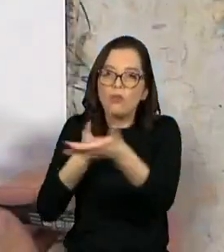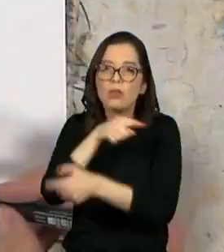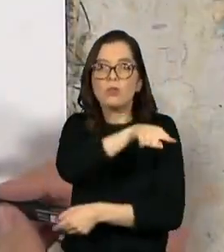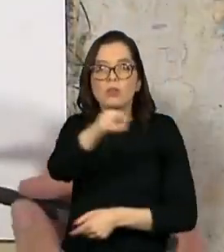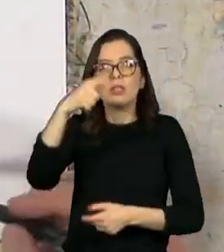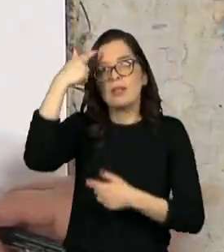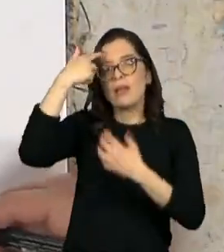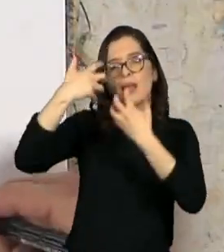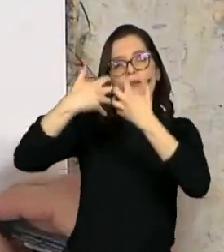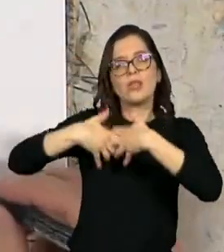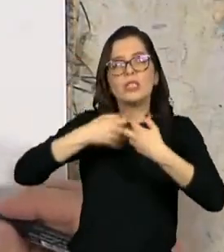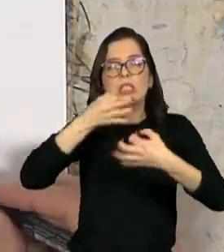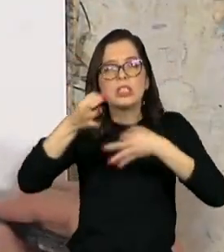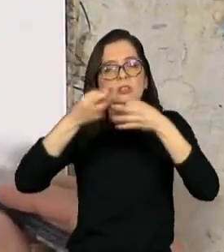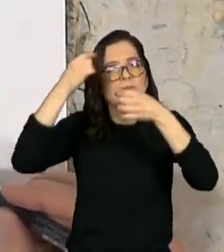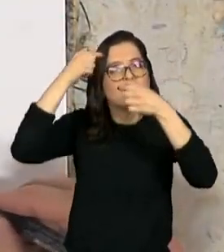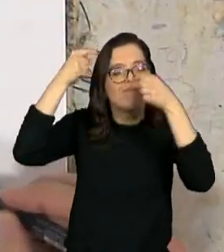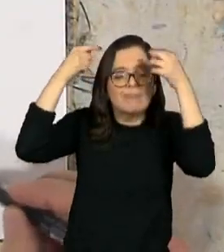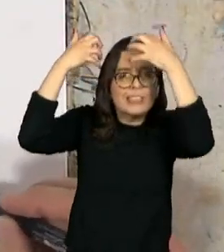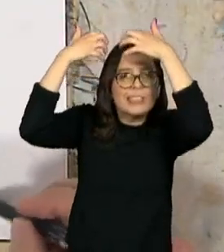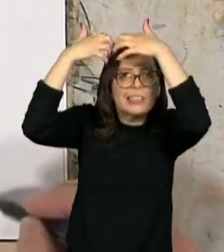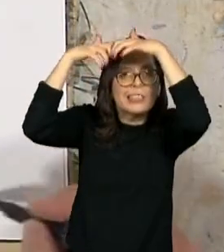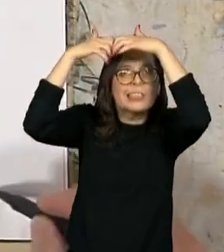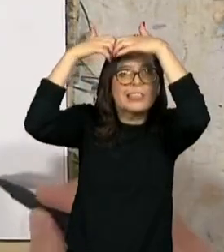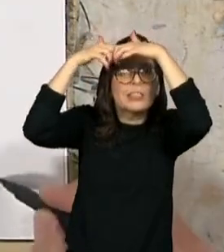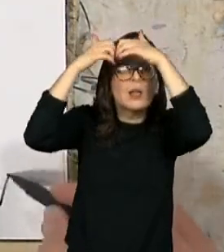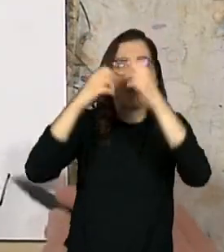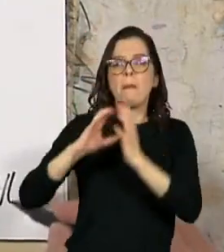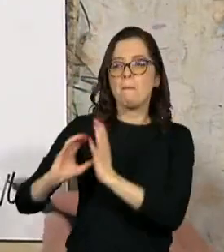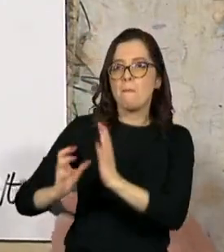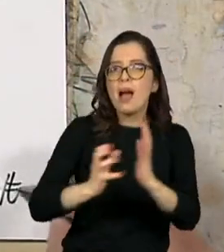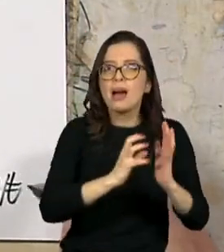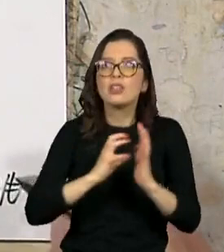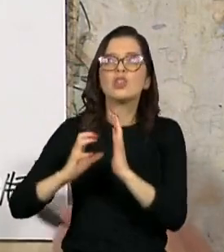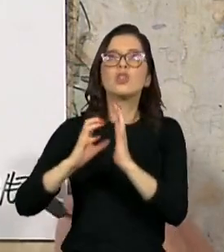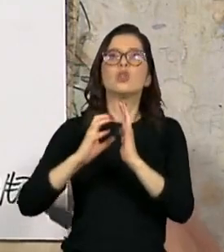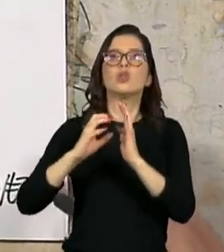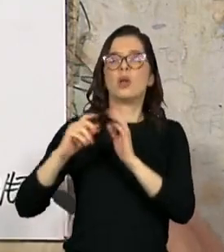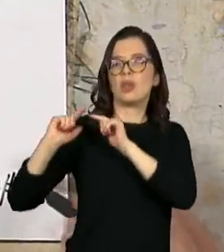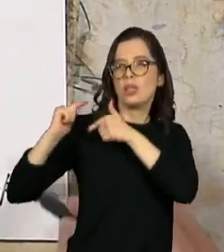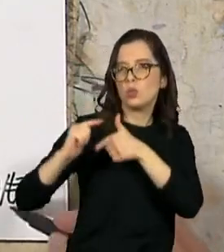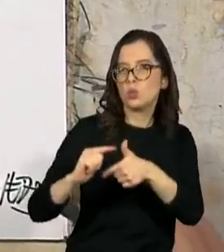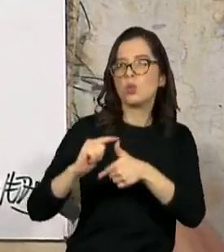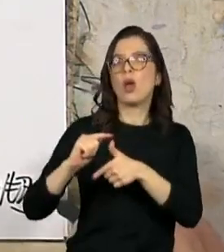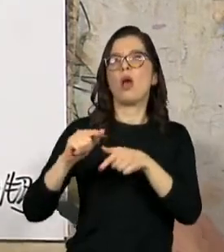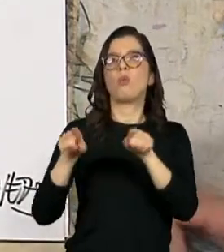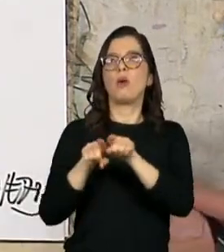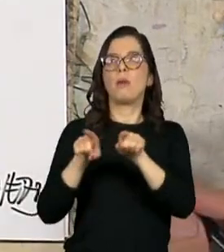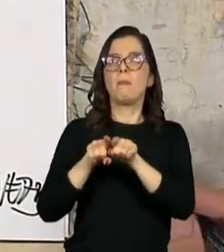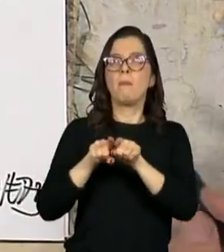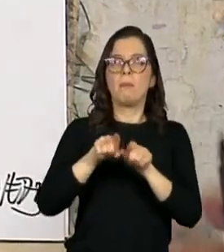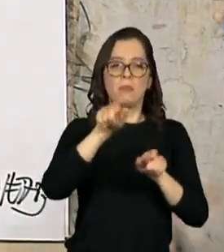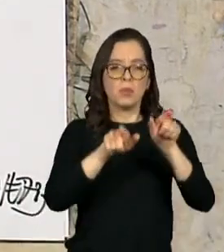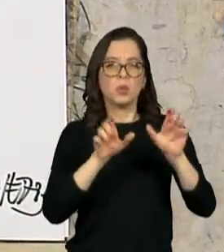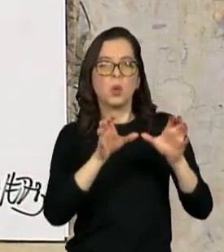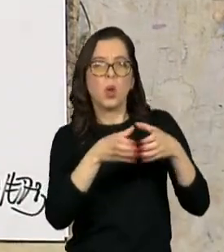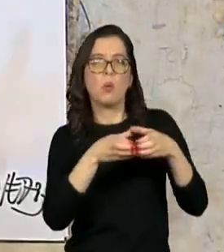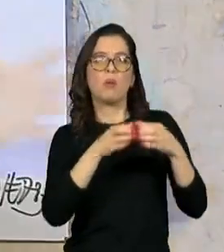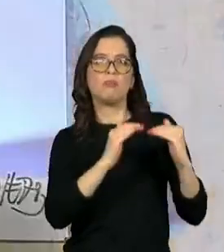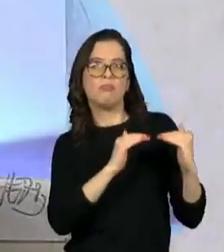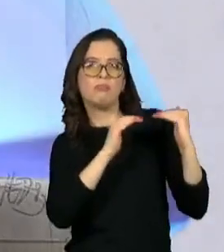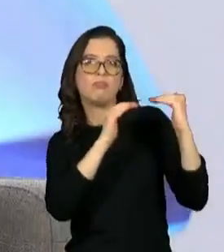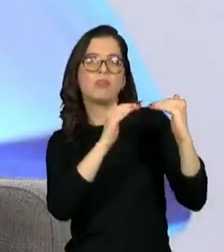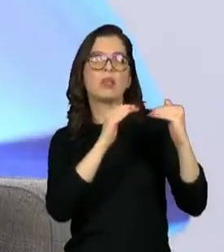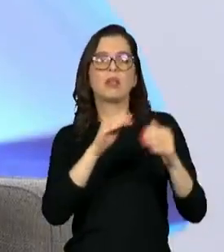invite a certain critical reflection on the part of mainstream parties and politicians and academic elites